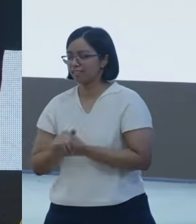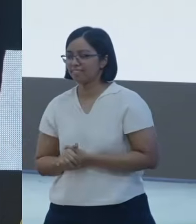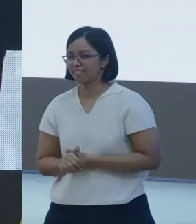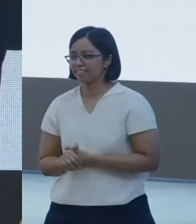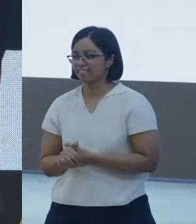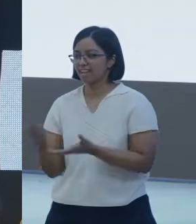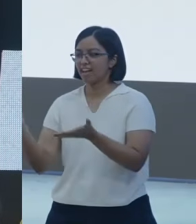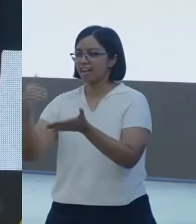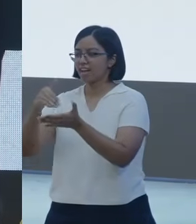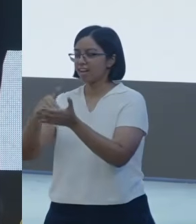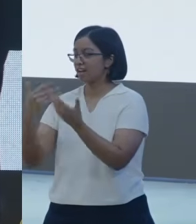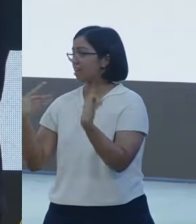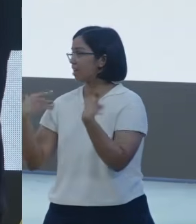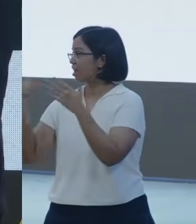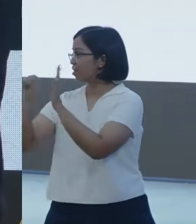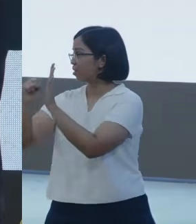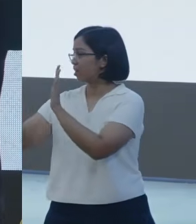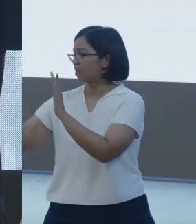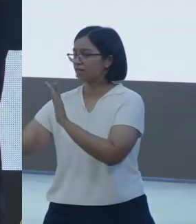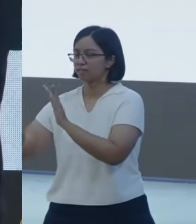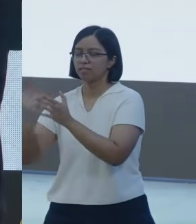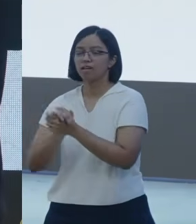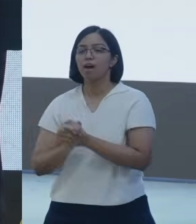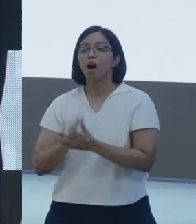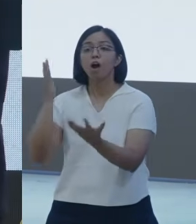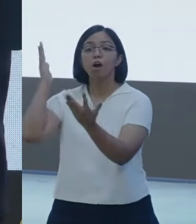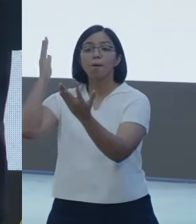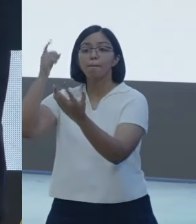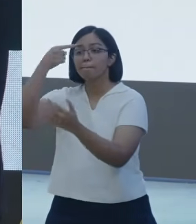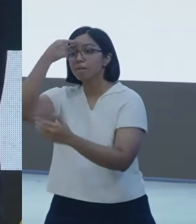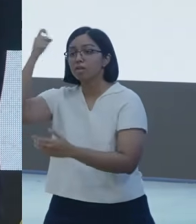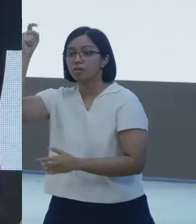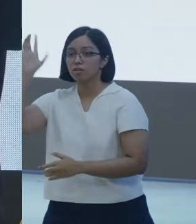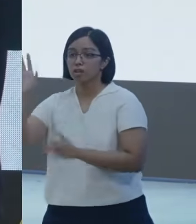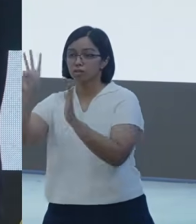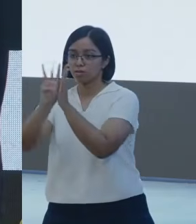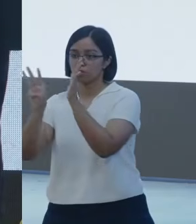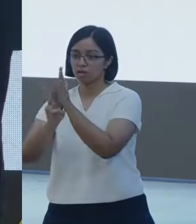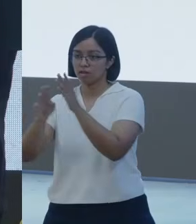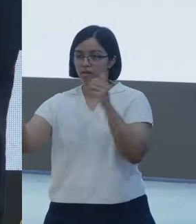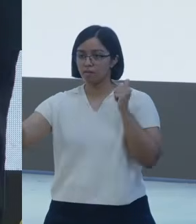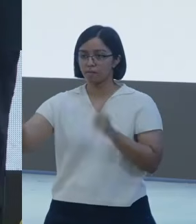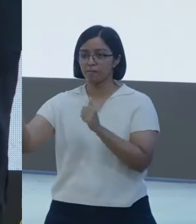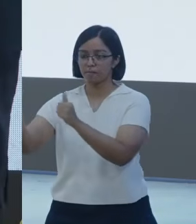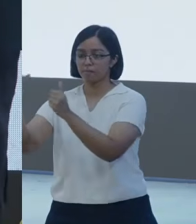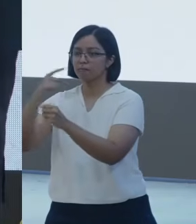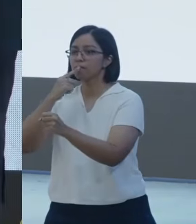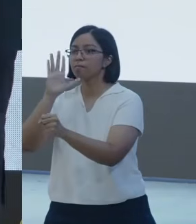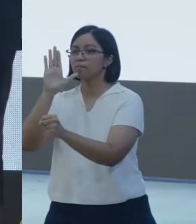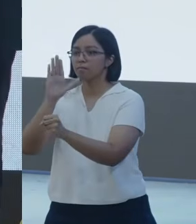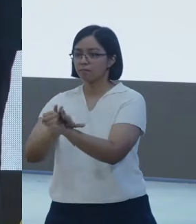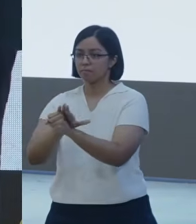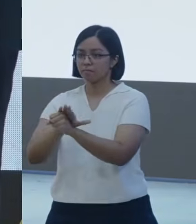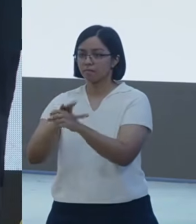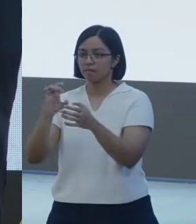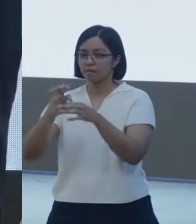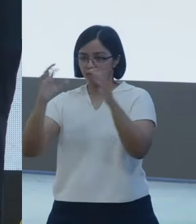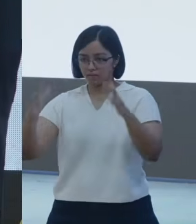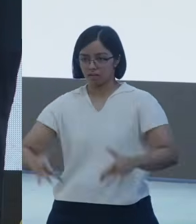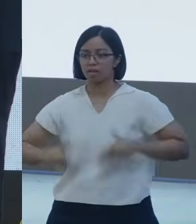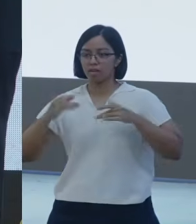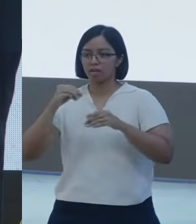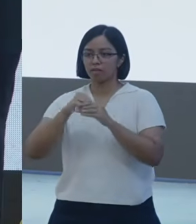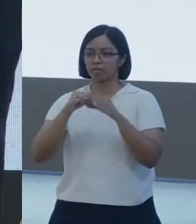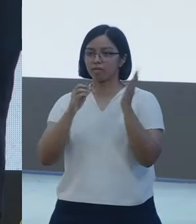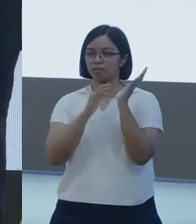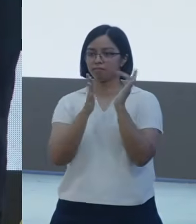Bumalik na yan. By the will of God, according to the promise of the life that is in Christ Jesus. Siya ay